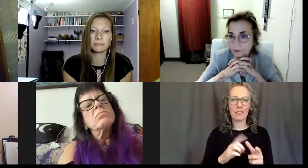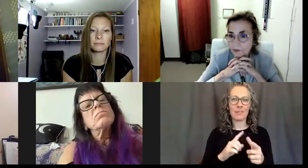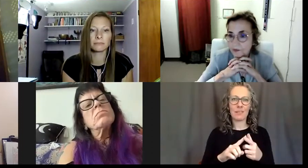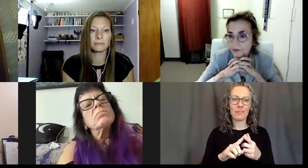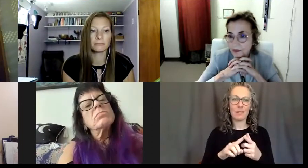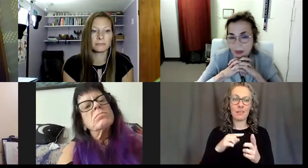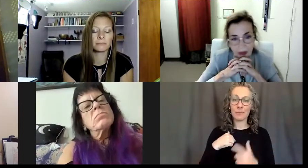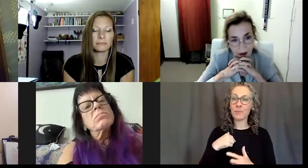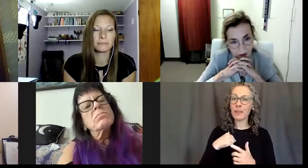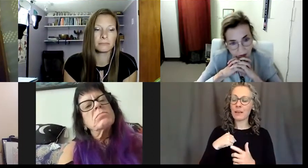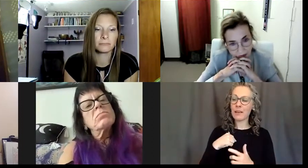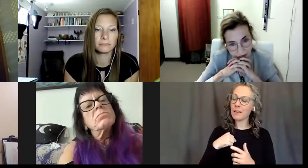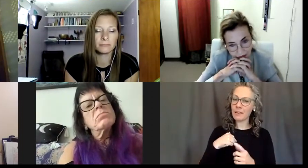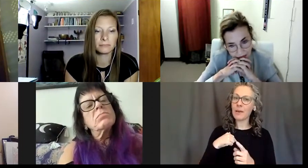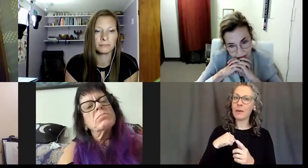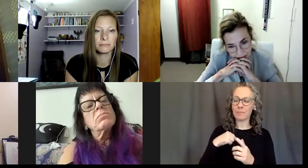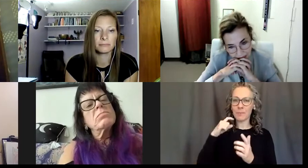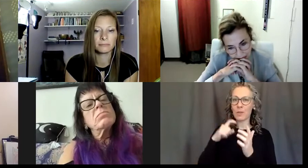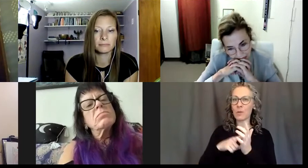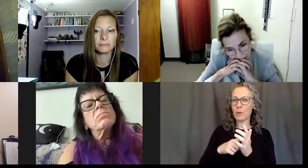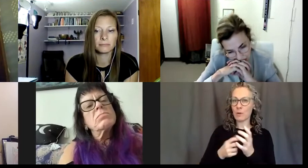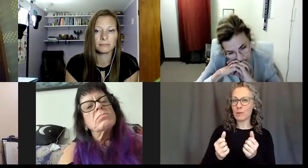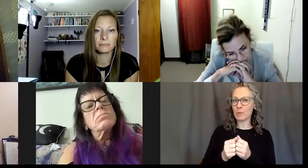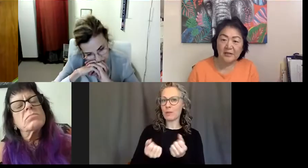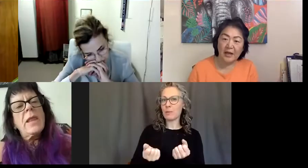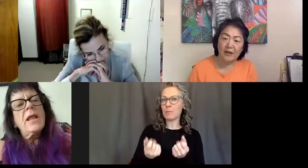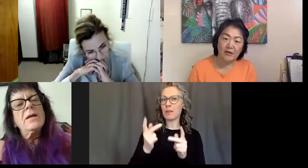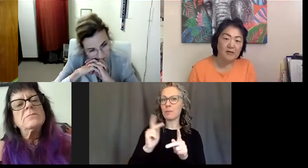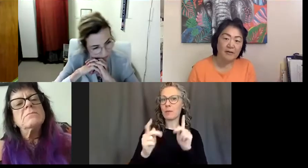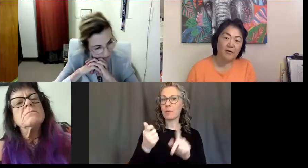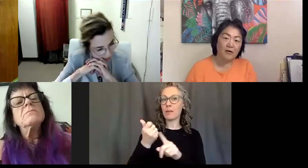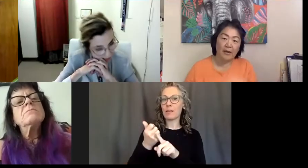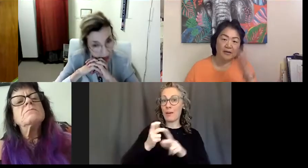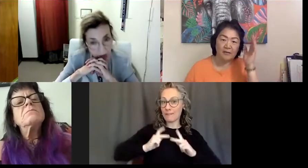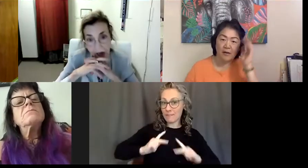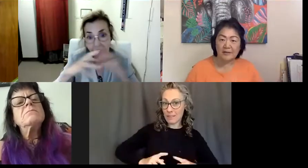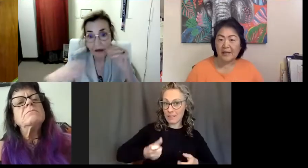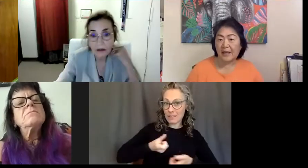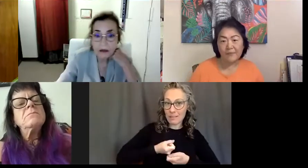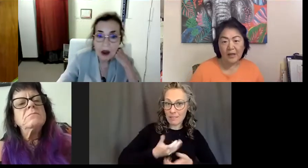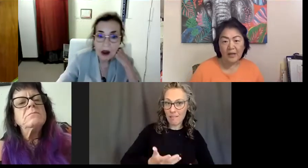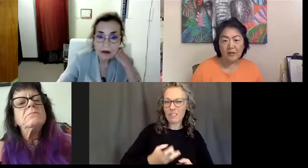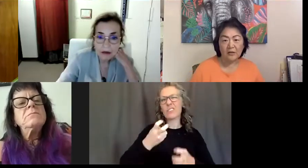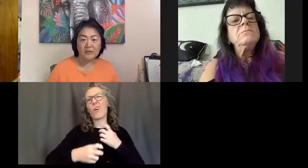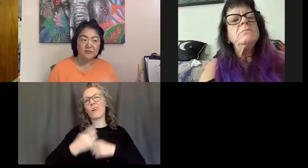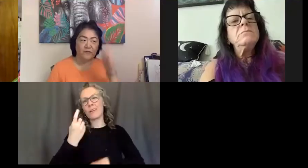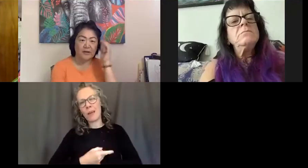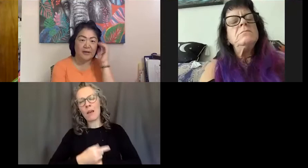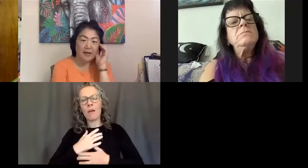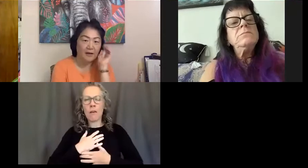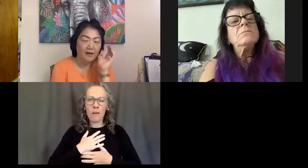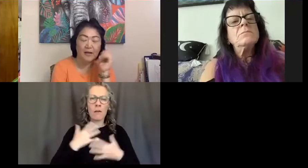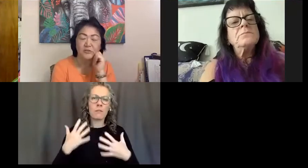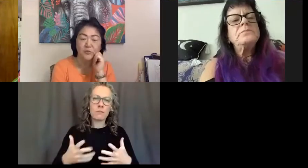I observe that in a lot of people when they are physically tired, like, oh, I had a hard day, I just feel